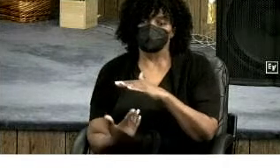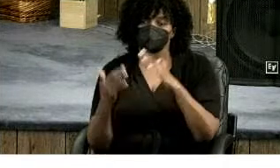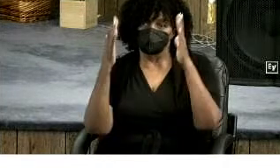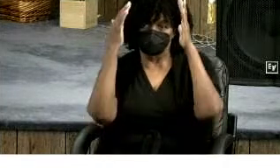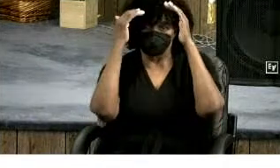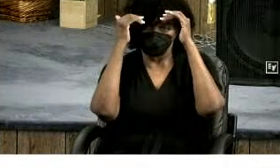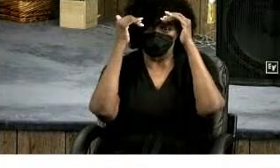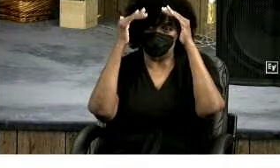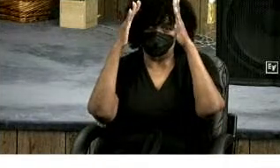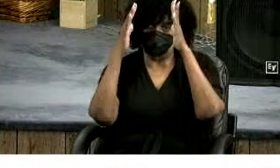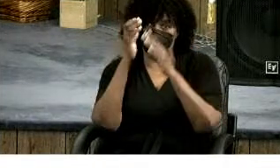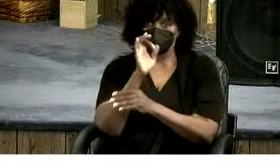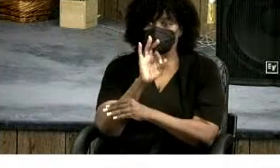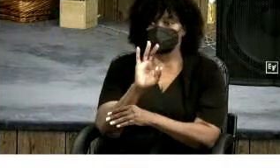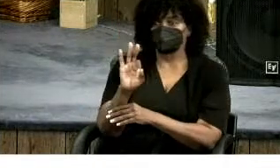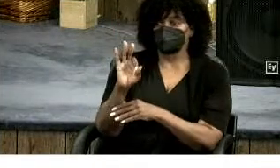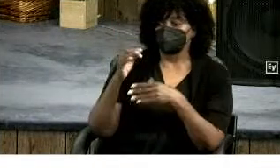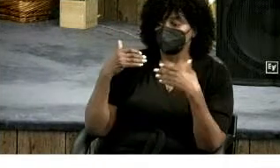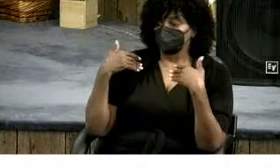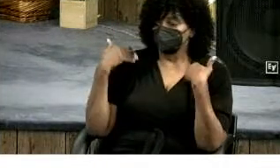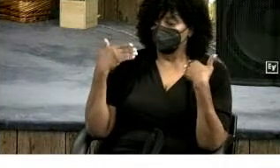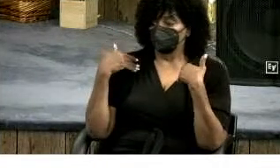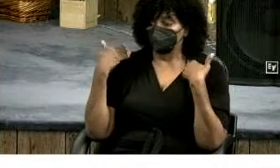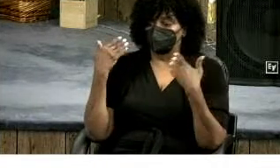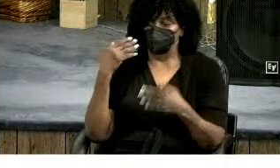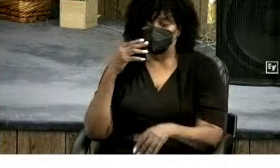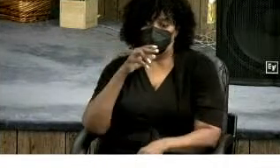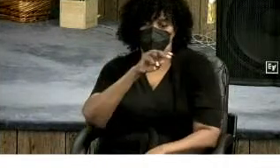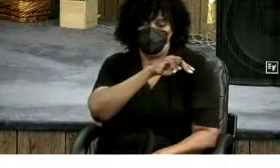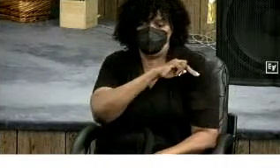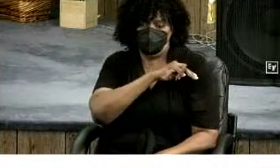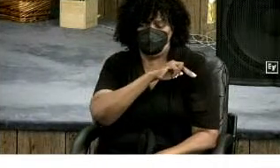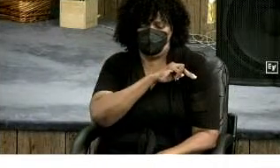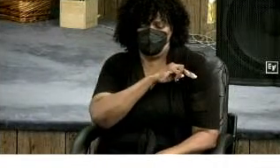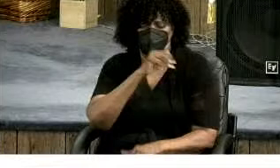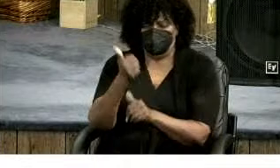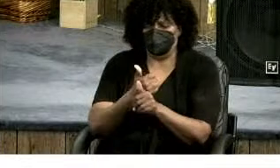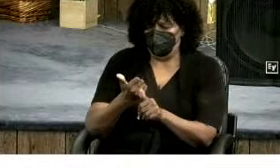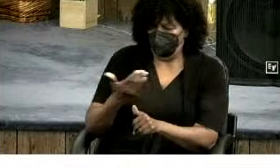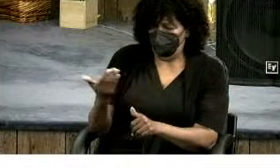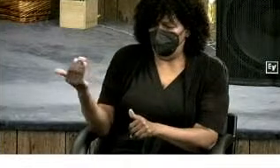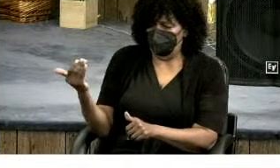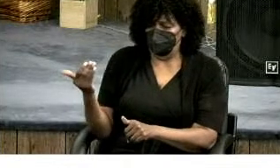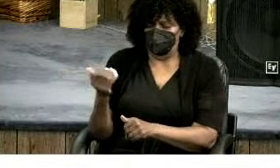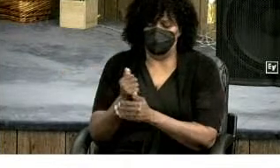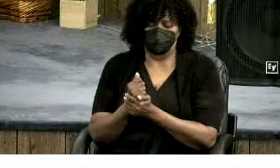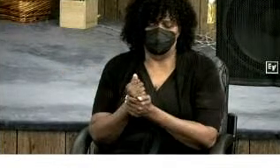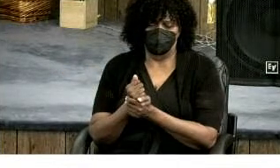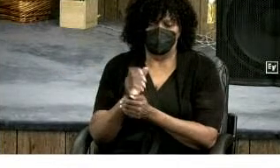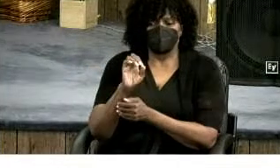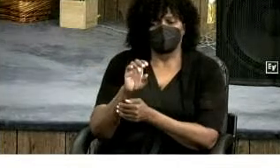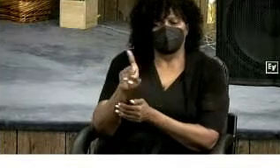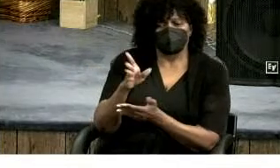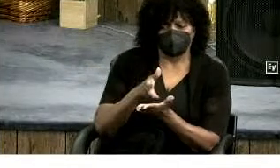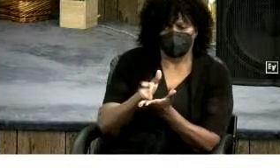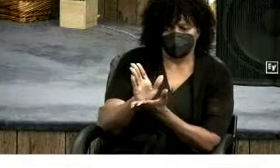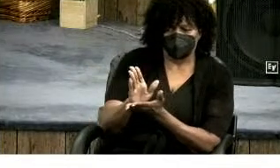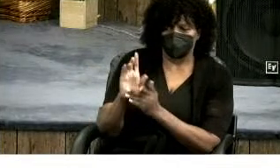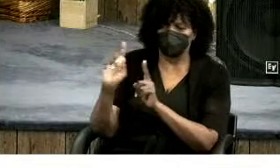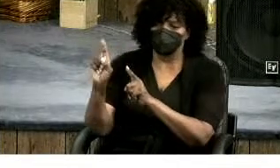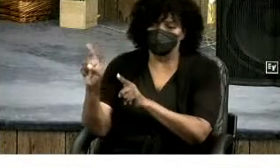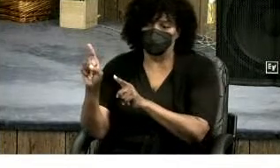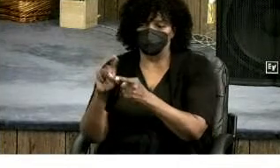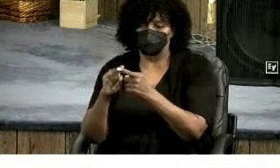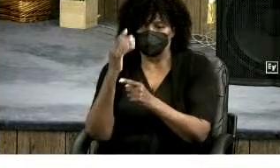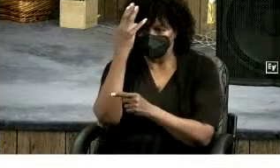hope of young Nehemiah is that, man, everything would be all right if I could just get back to the motherland.